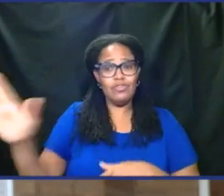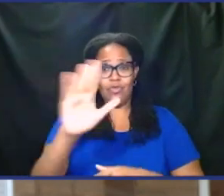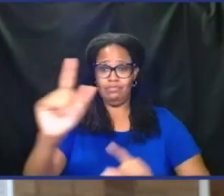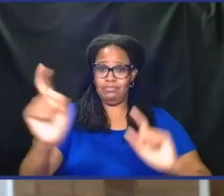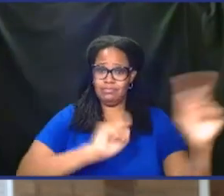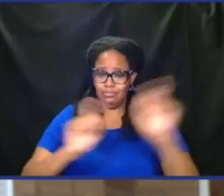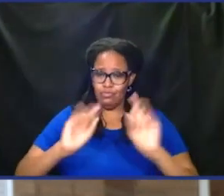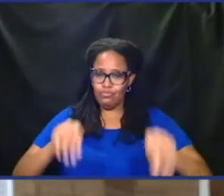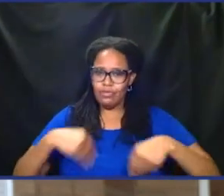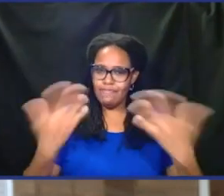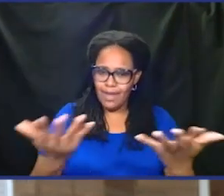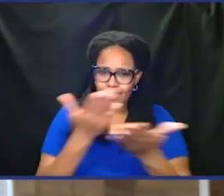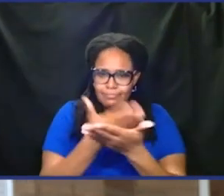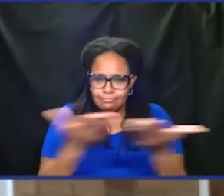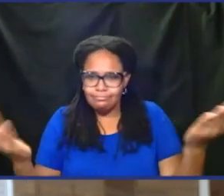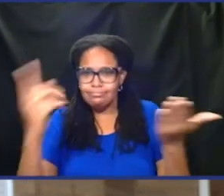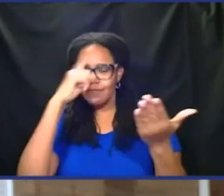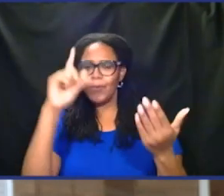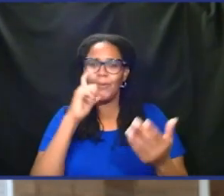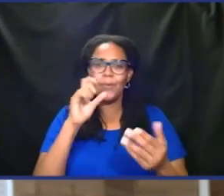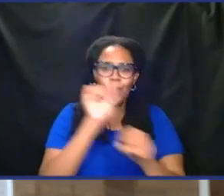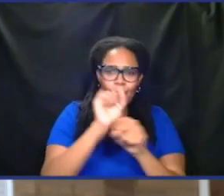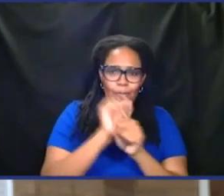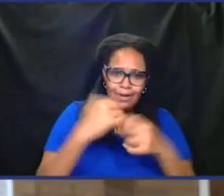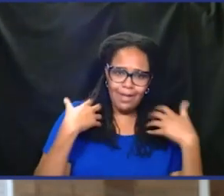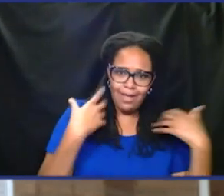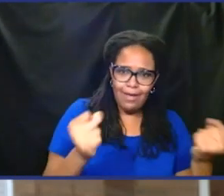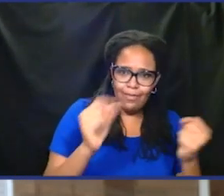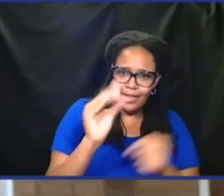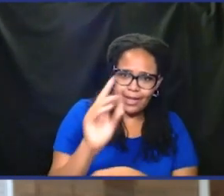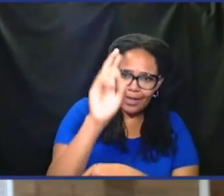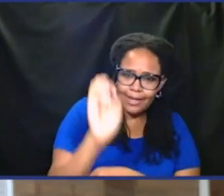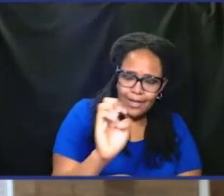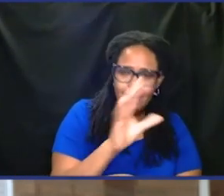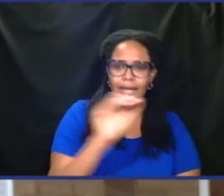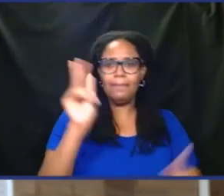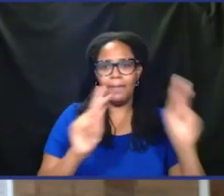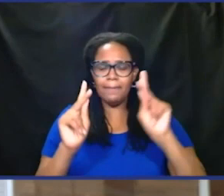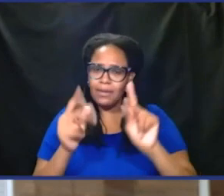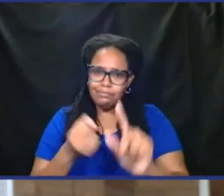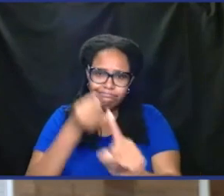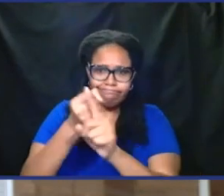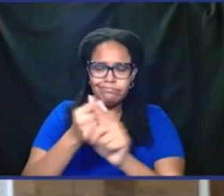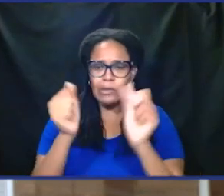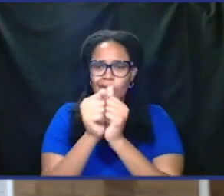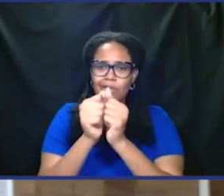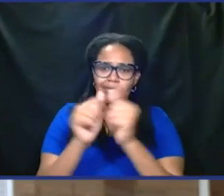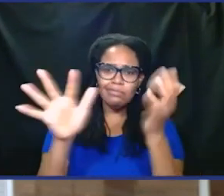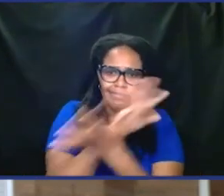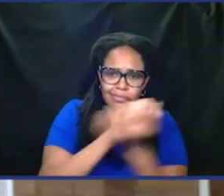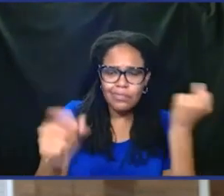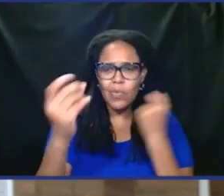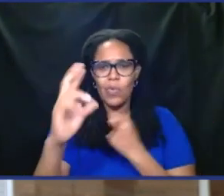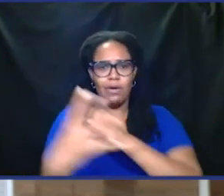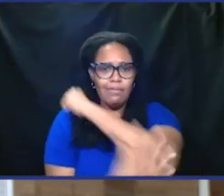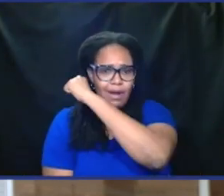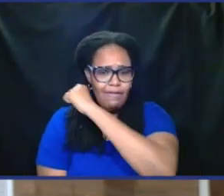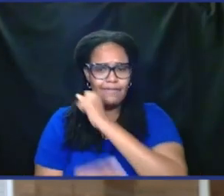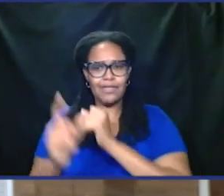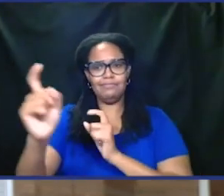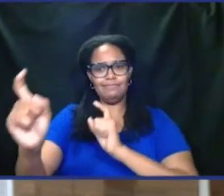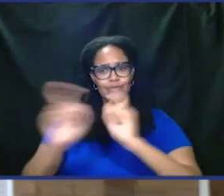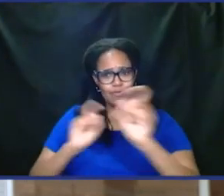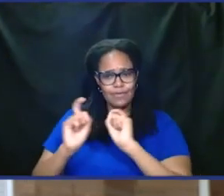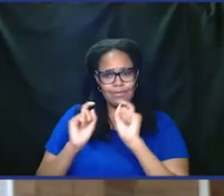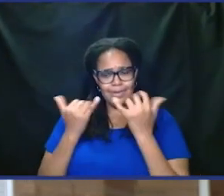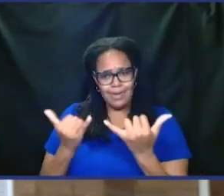health workers and health programs for those living in poverty and who are affected by disaster. Make a donation now by visiting